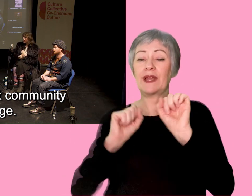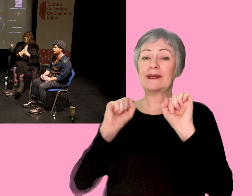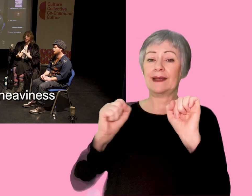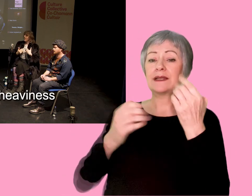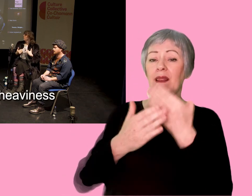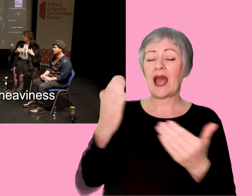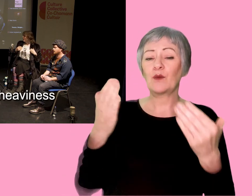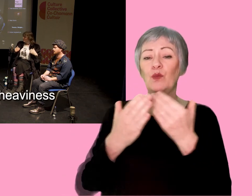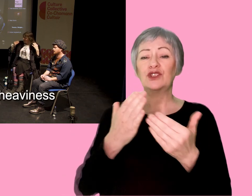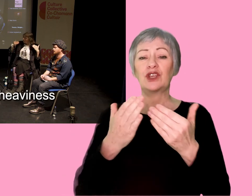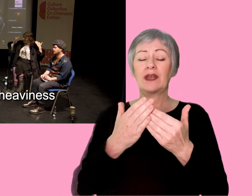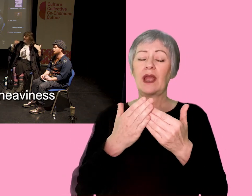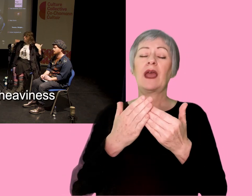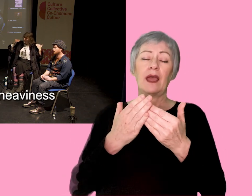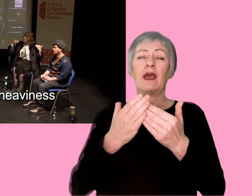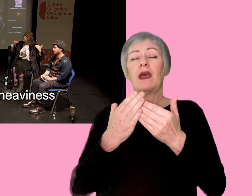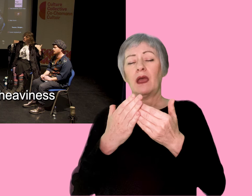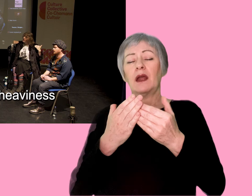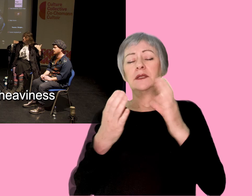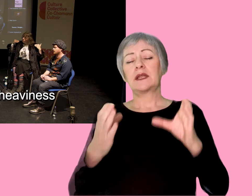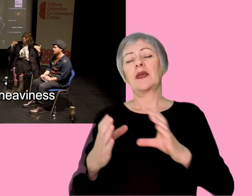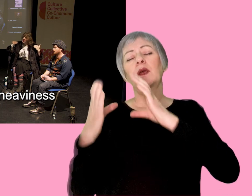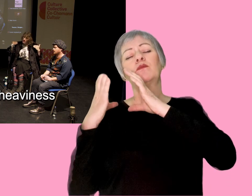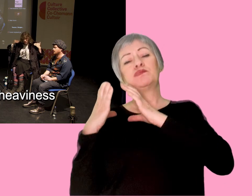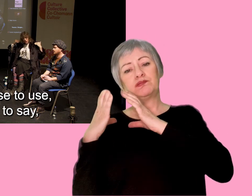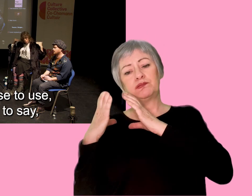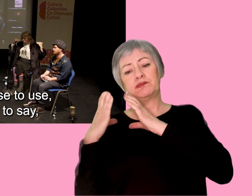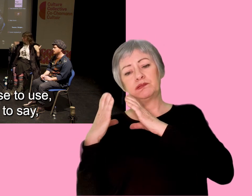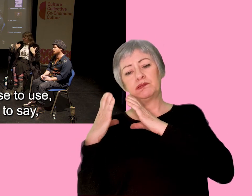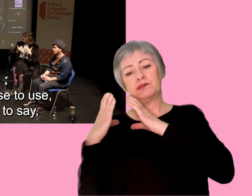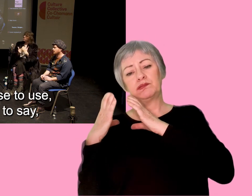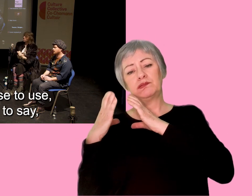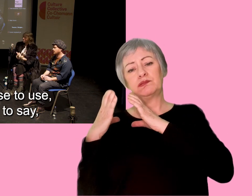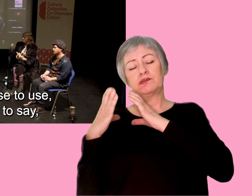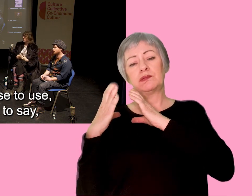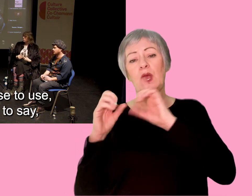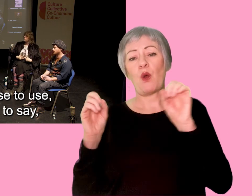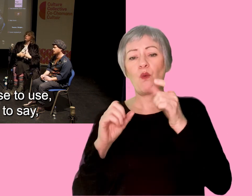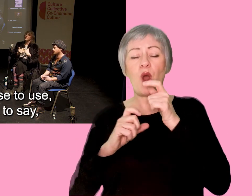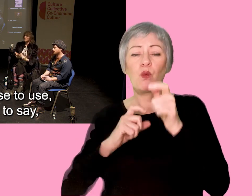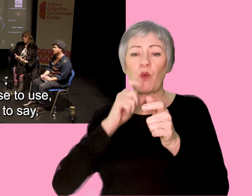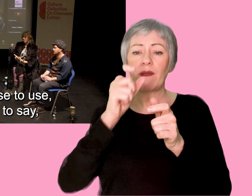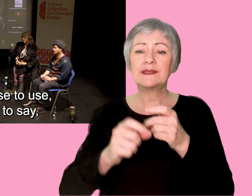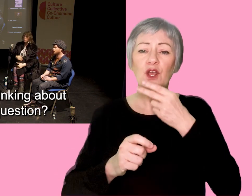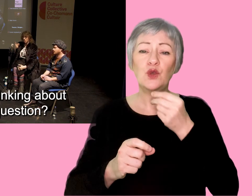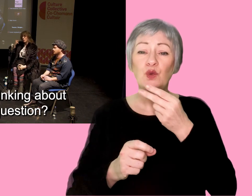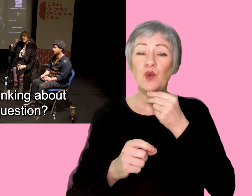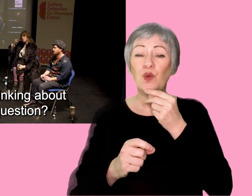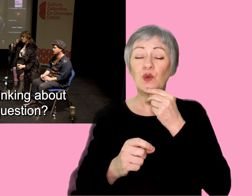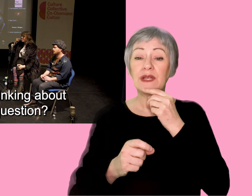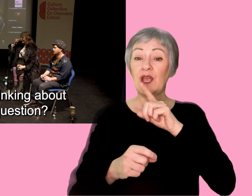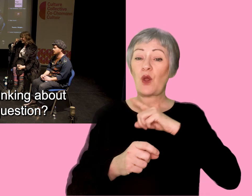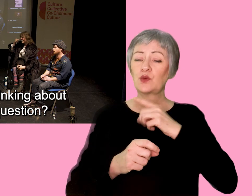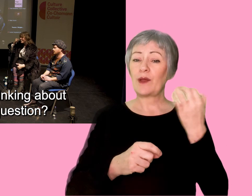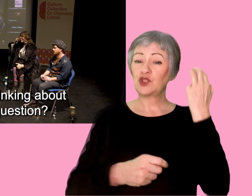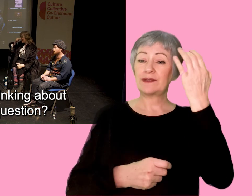language, and I have to carry kind of the heaviness of that on me, and what words I choose to use, what things I choose to say, which is why I was